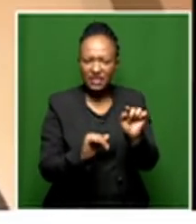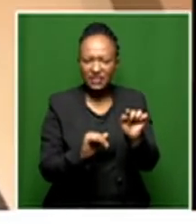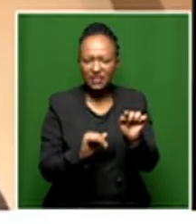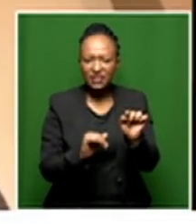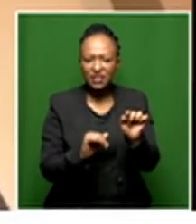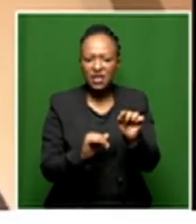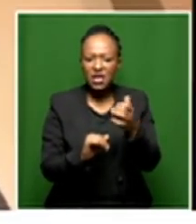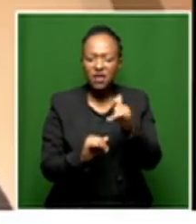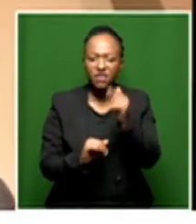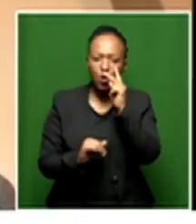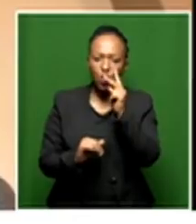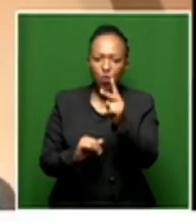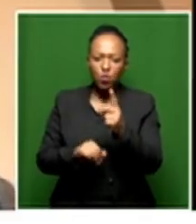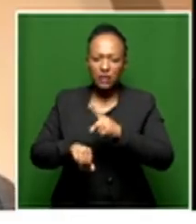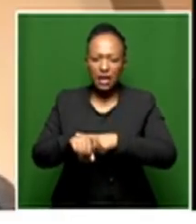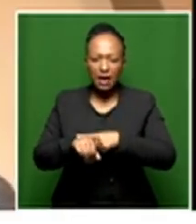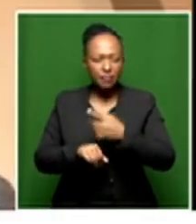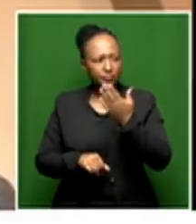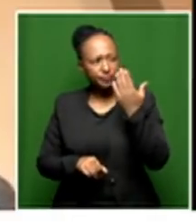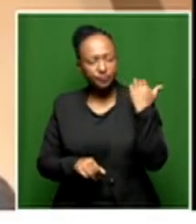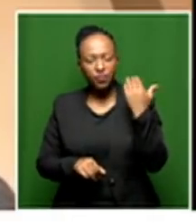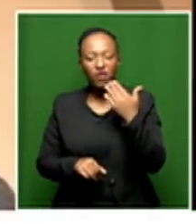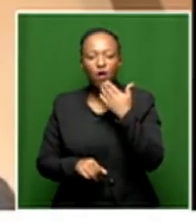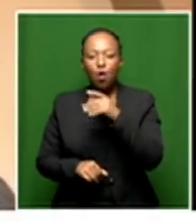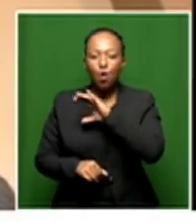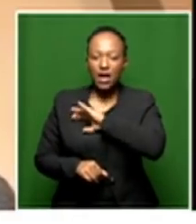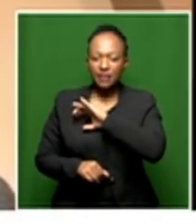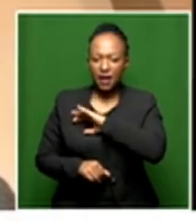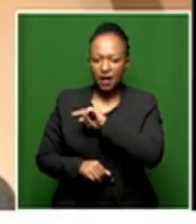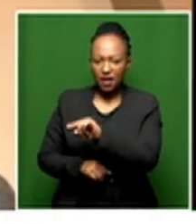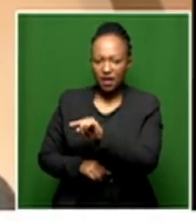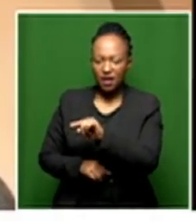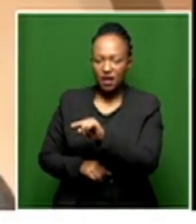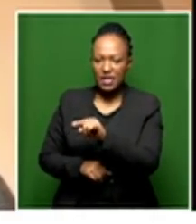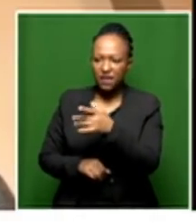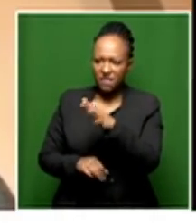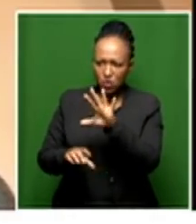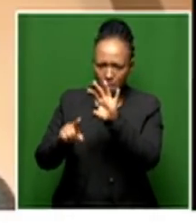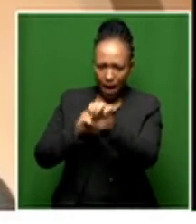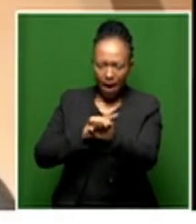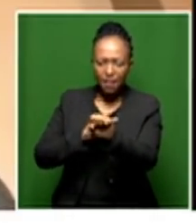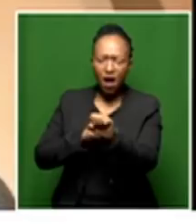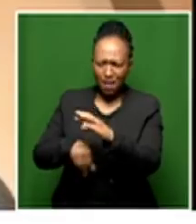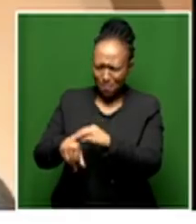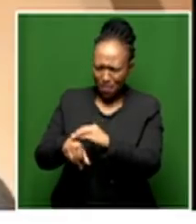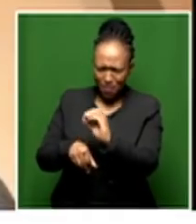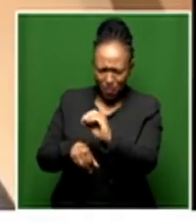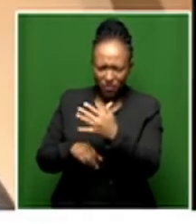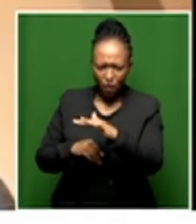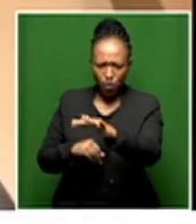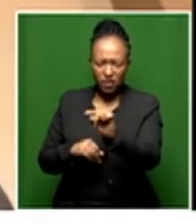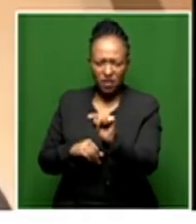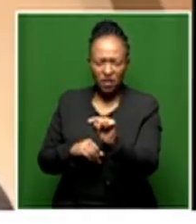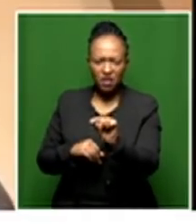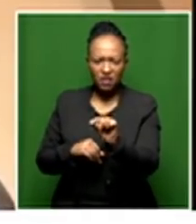at the time it took for consumers to realize that we've got a problem, it was